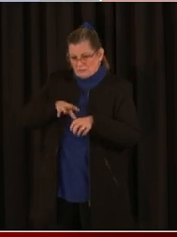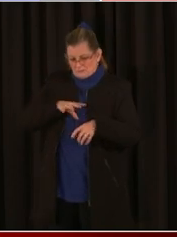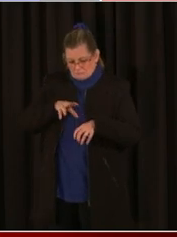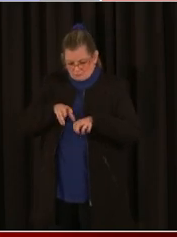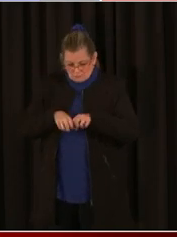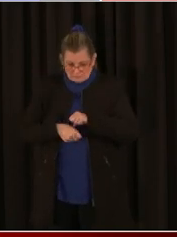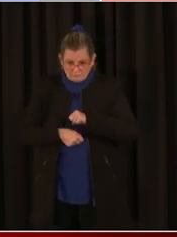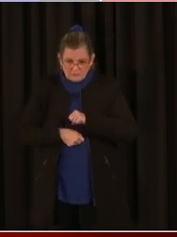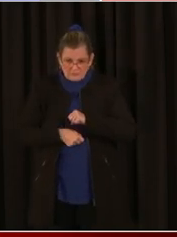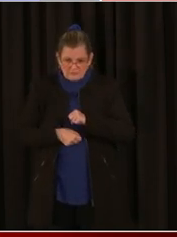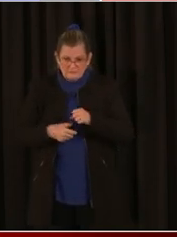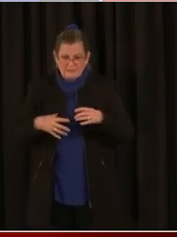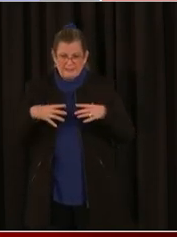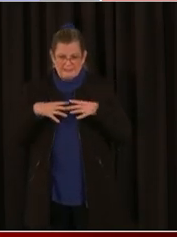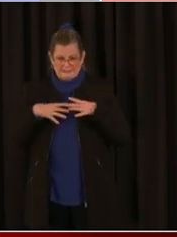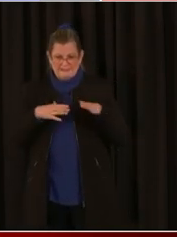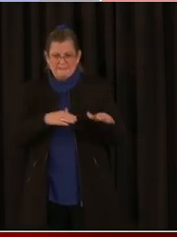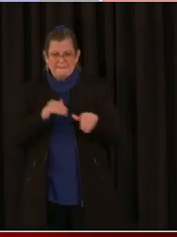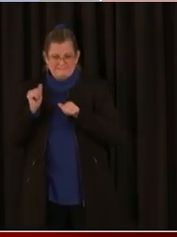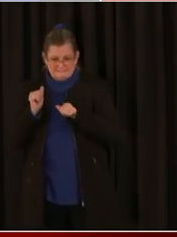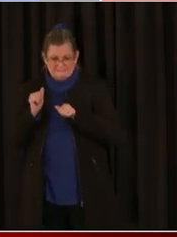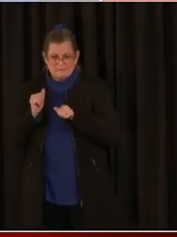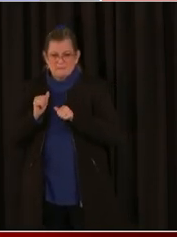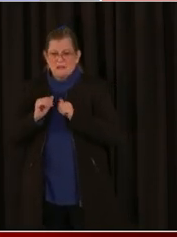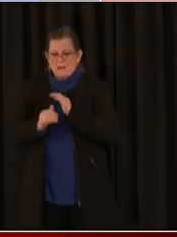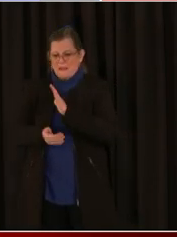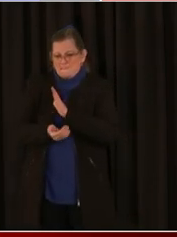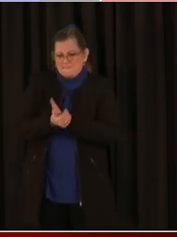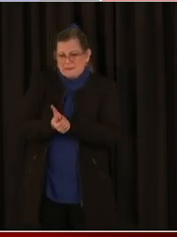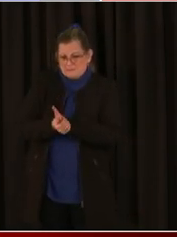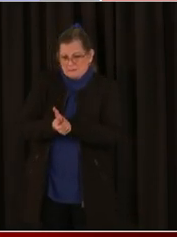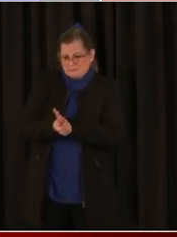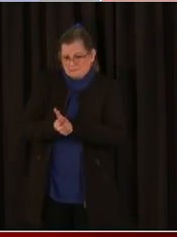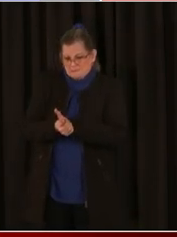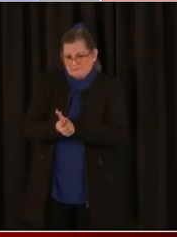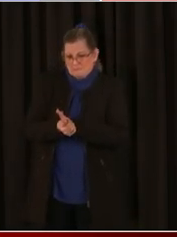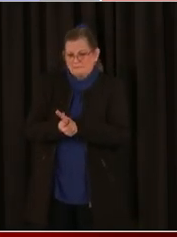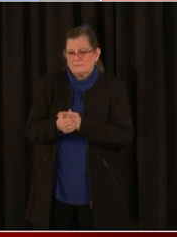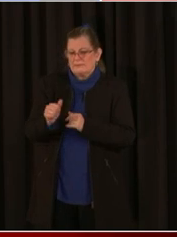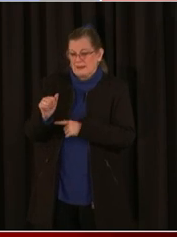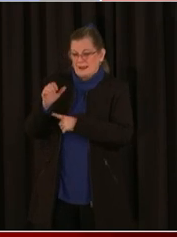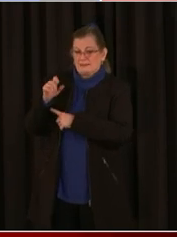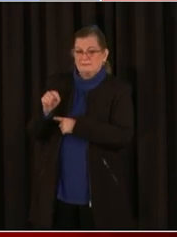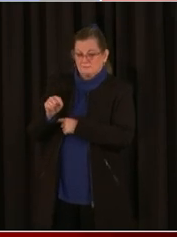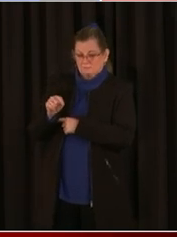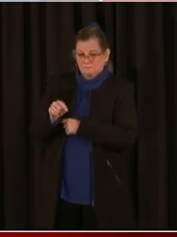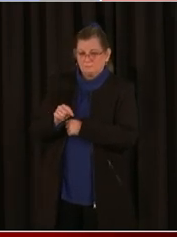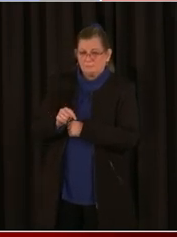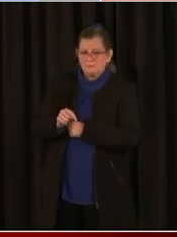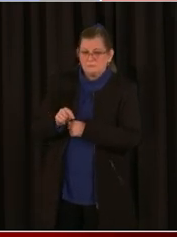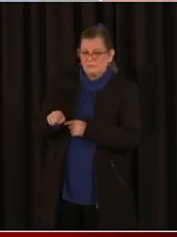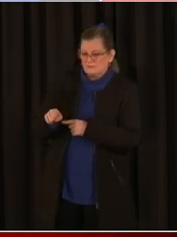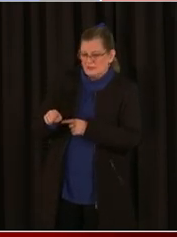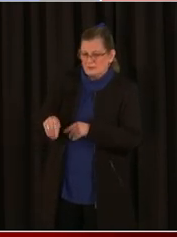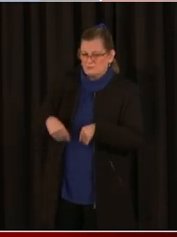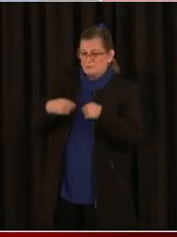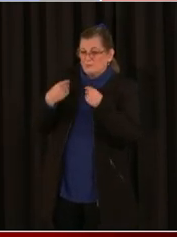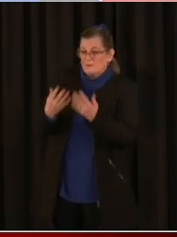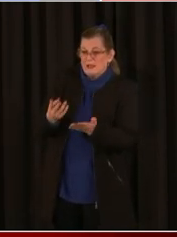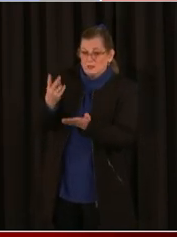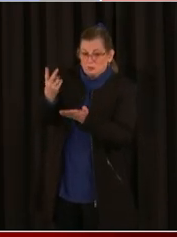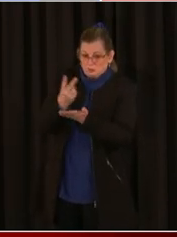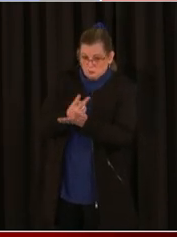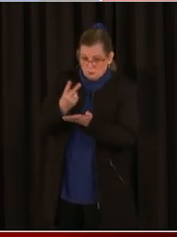Emergency Amendment Act. And what this bill will do is it will provide 2 weeks of paid leave